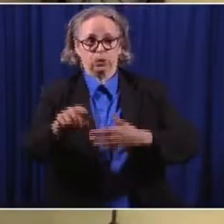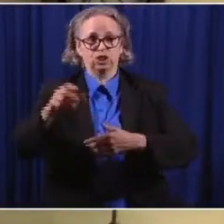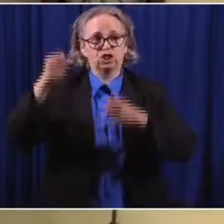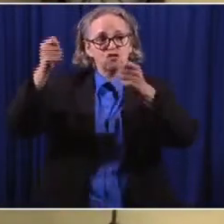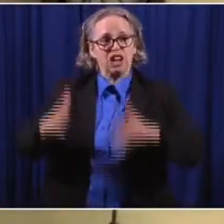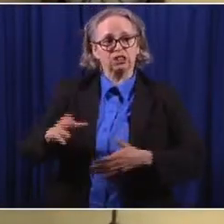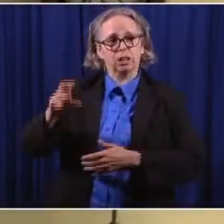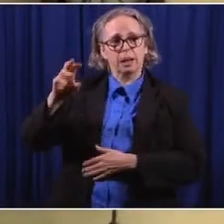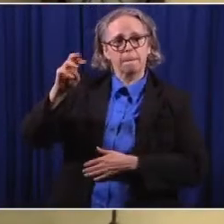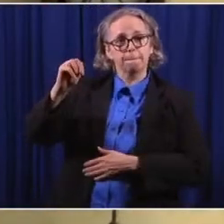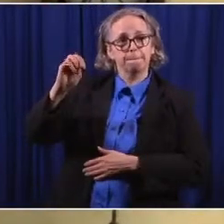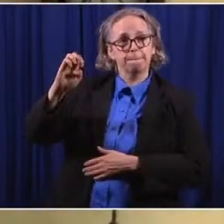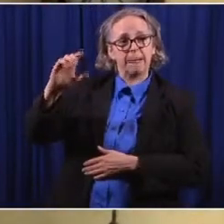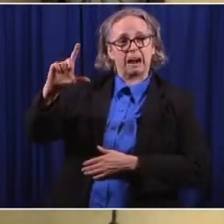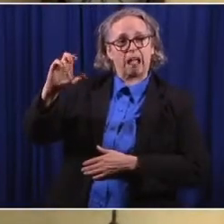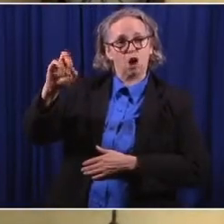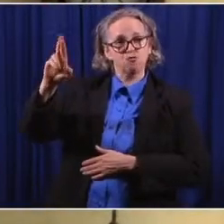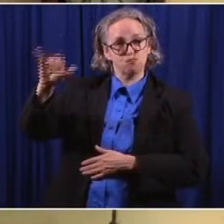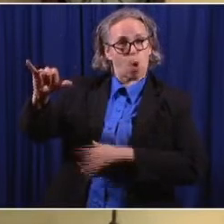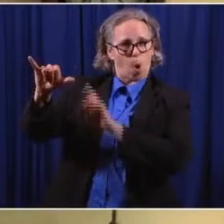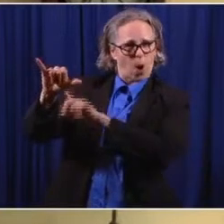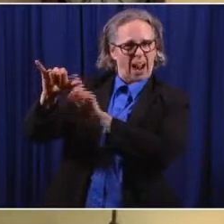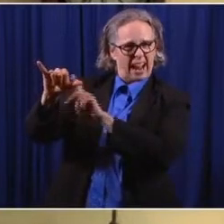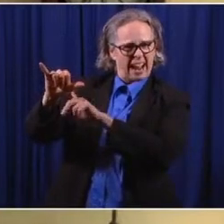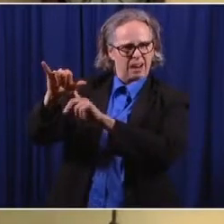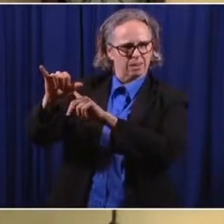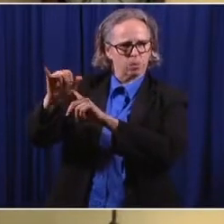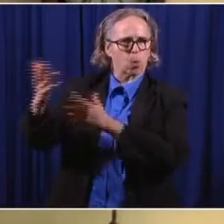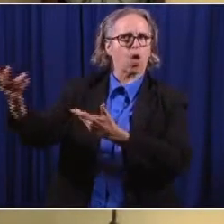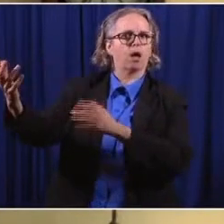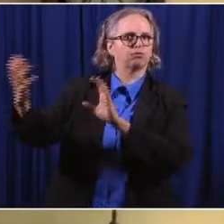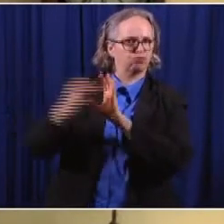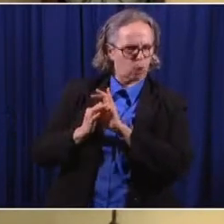down that. She's been working on both of